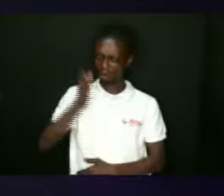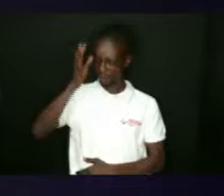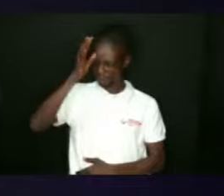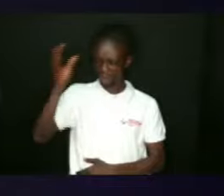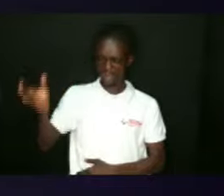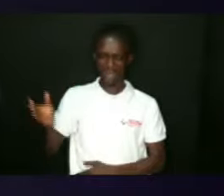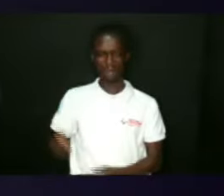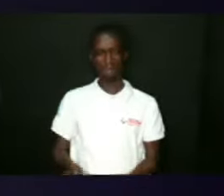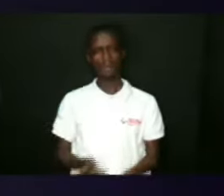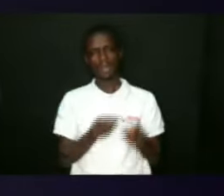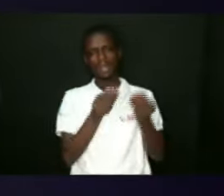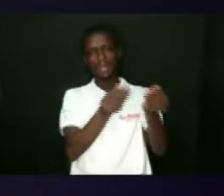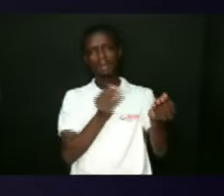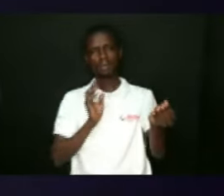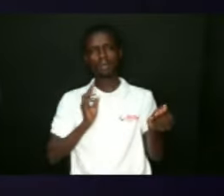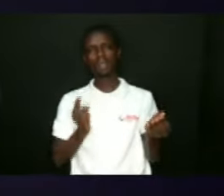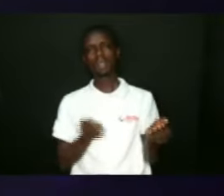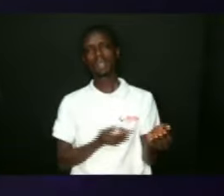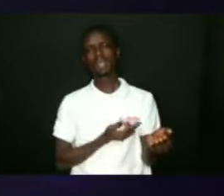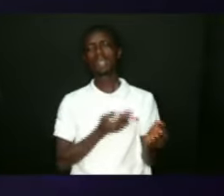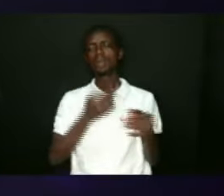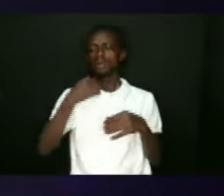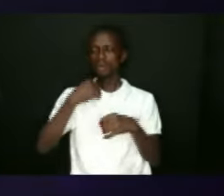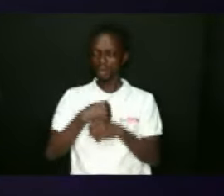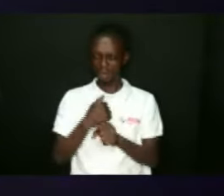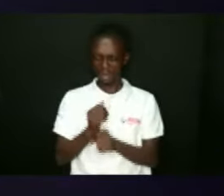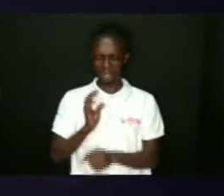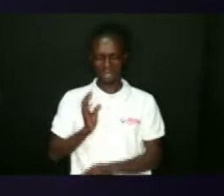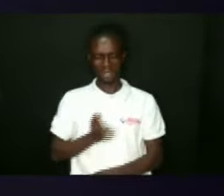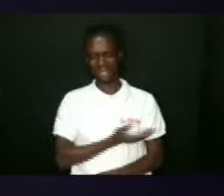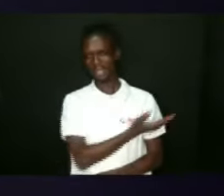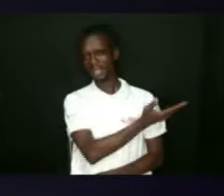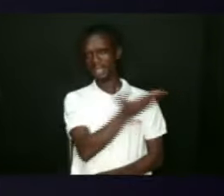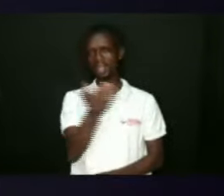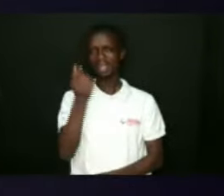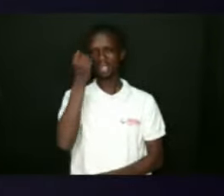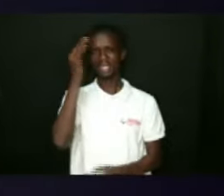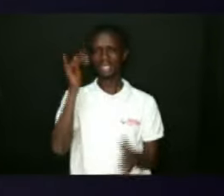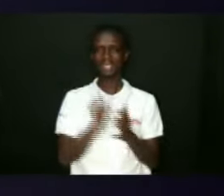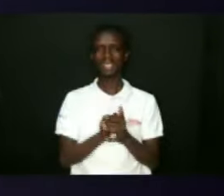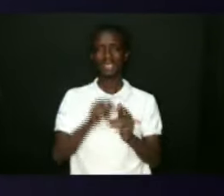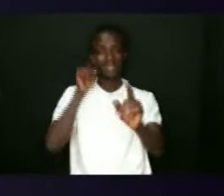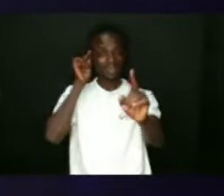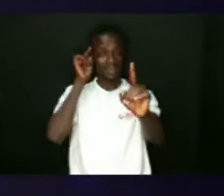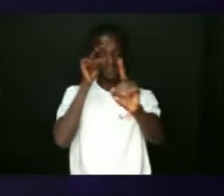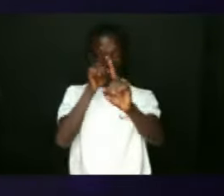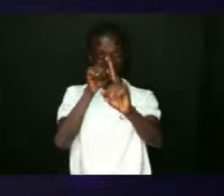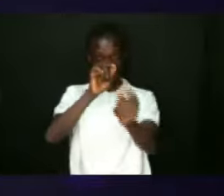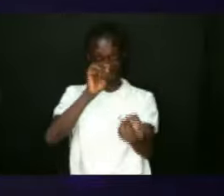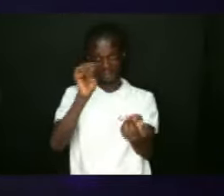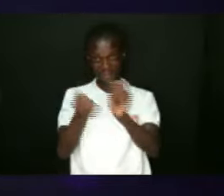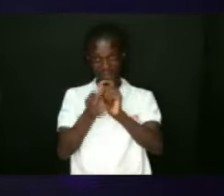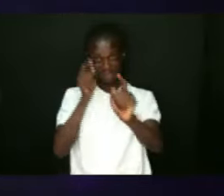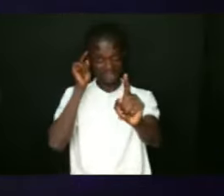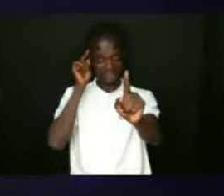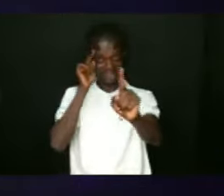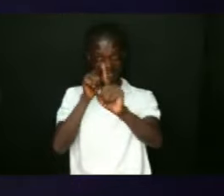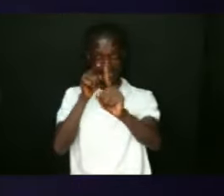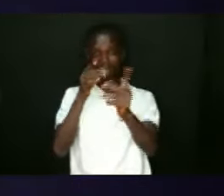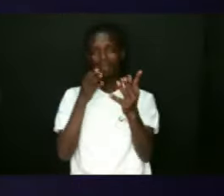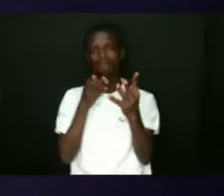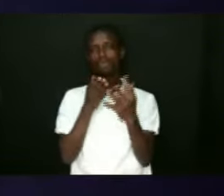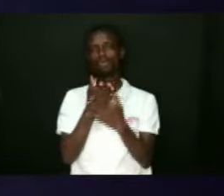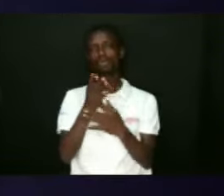given unto us. You have made us understand that we can pursue this transformation agenda only through